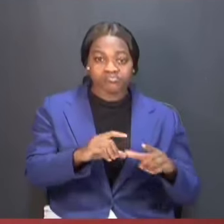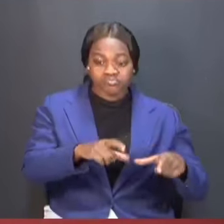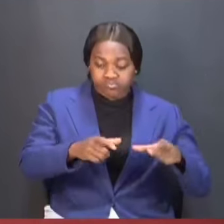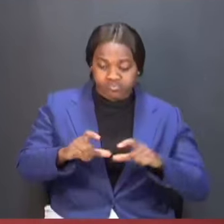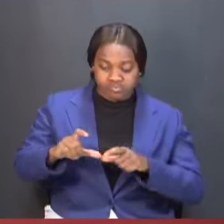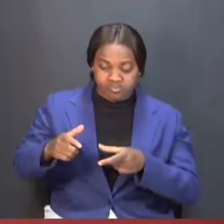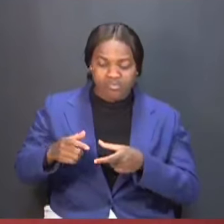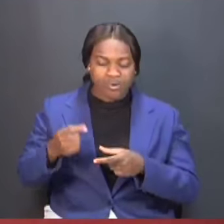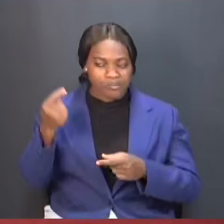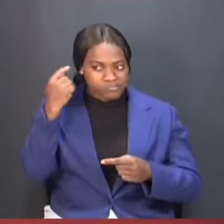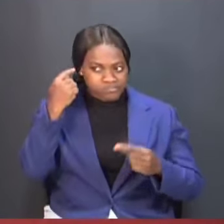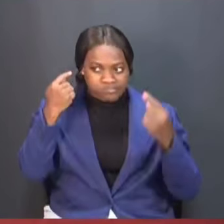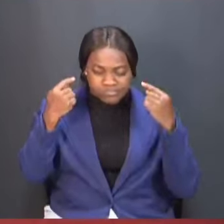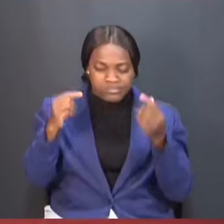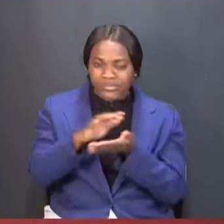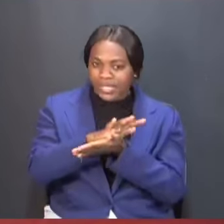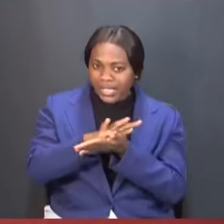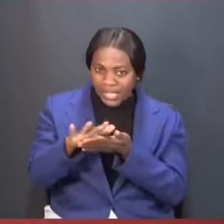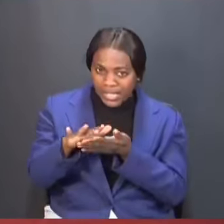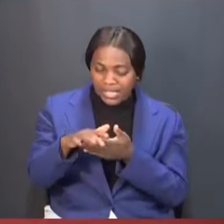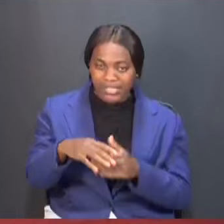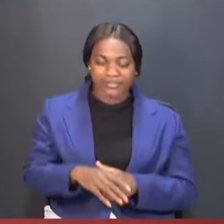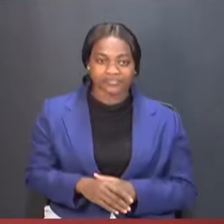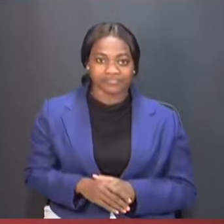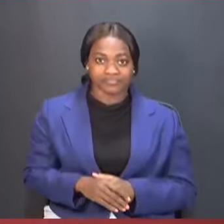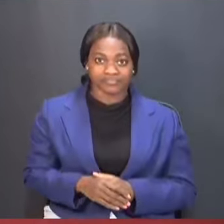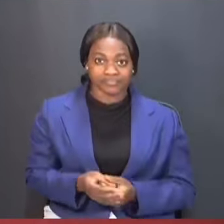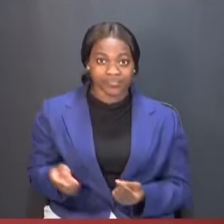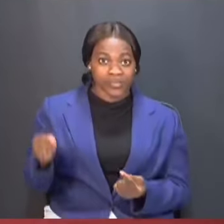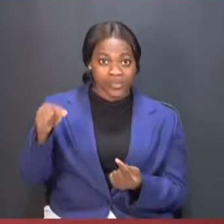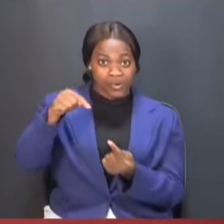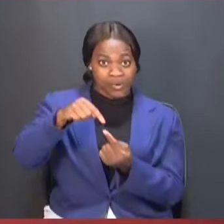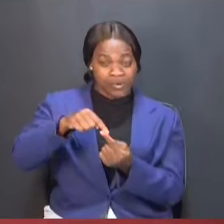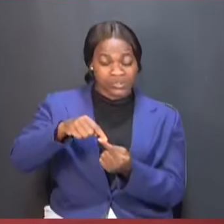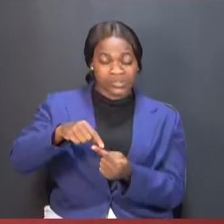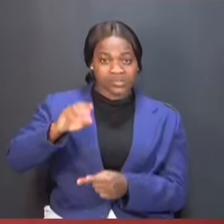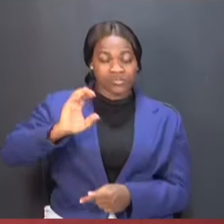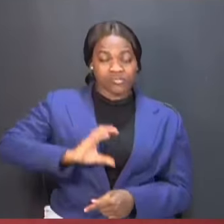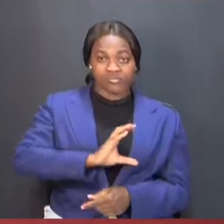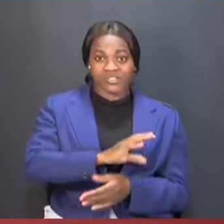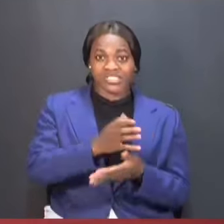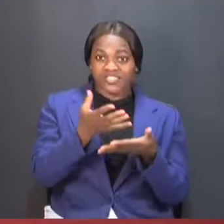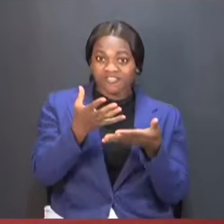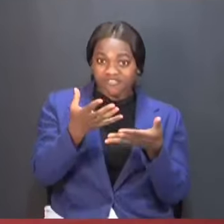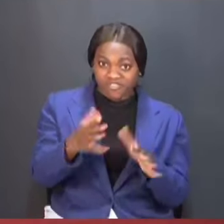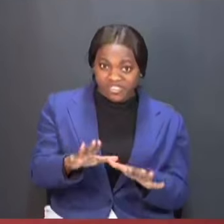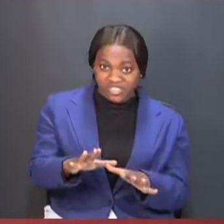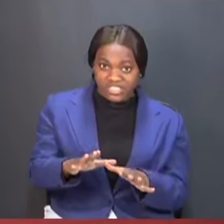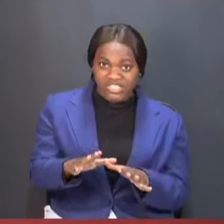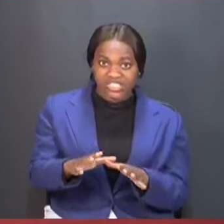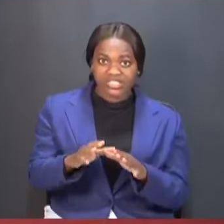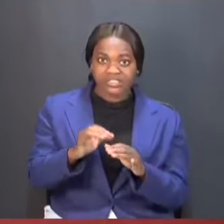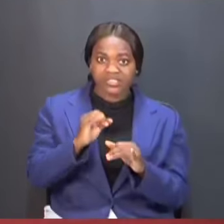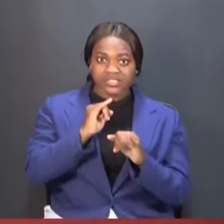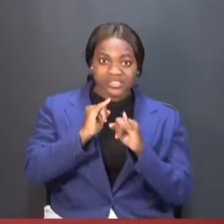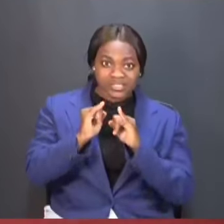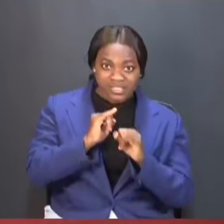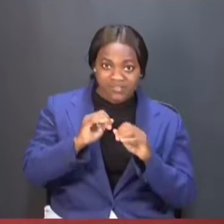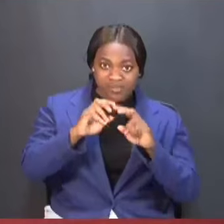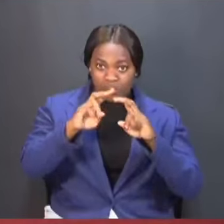hearing. Until the committee completes its inquiry and responds to the House, and reports to the